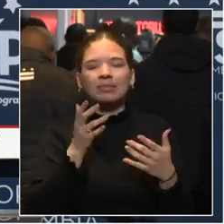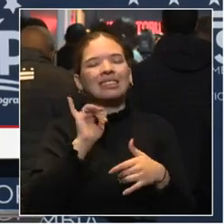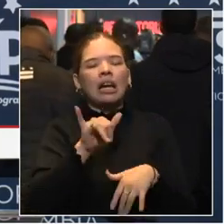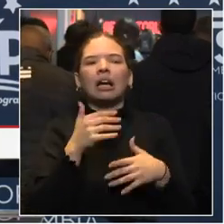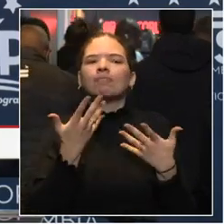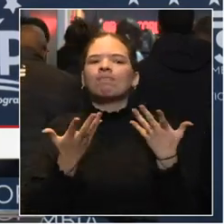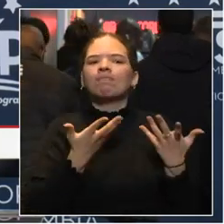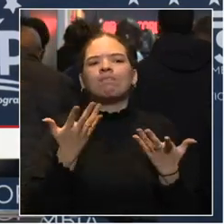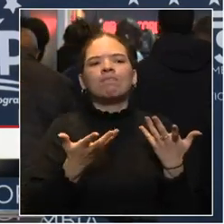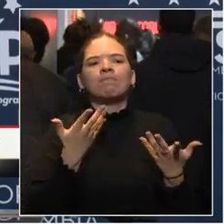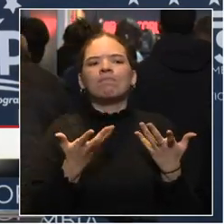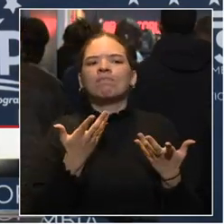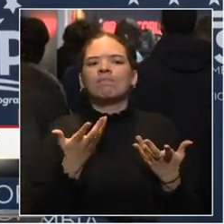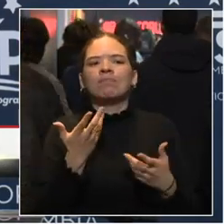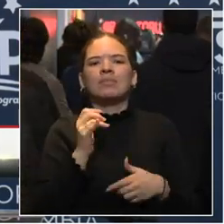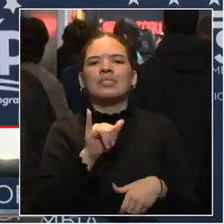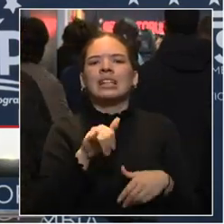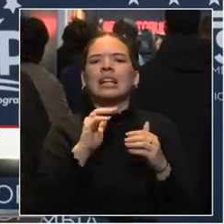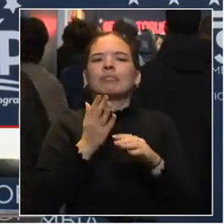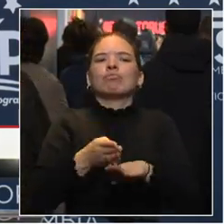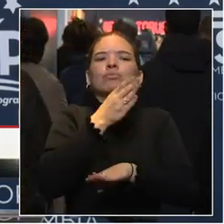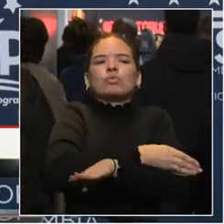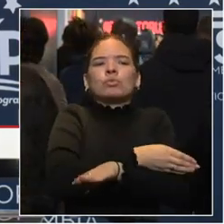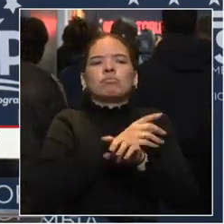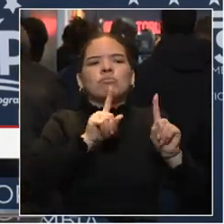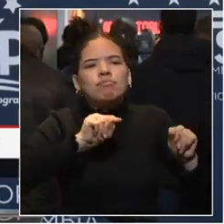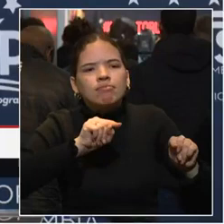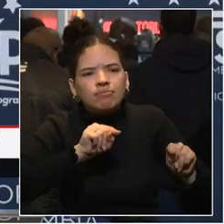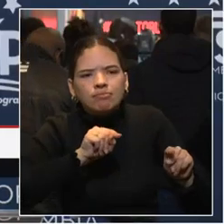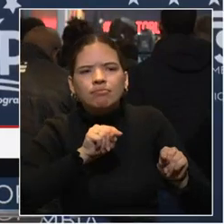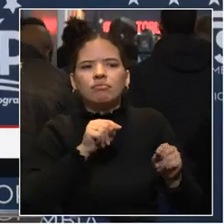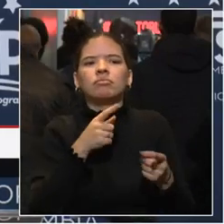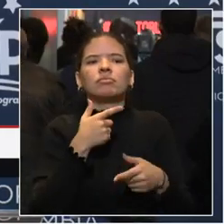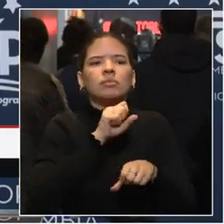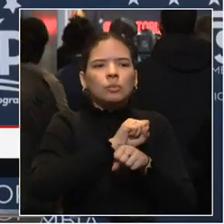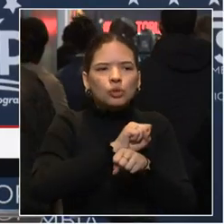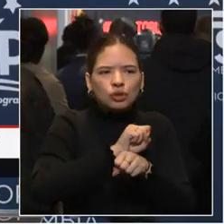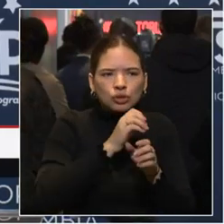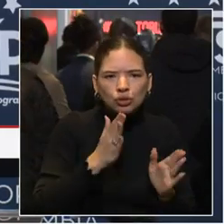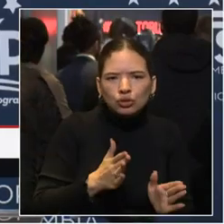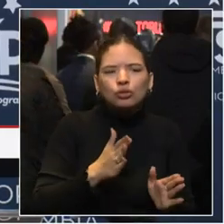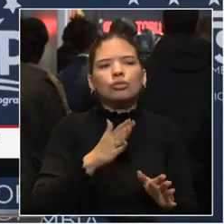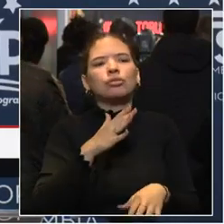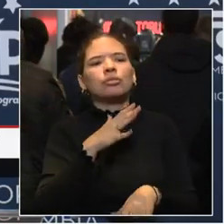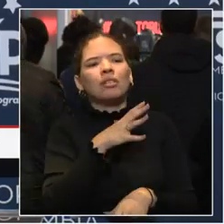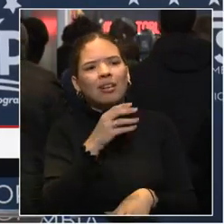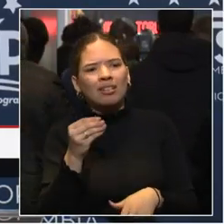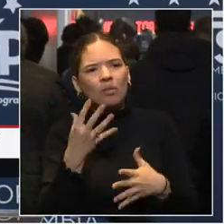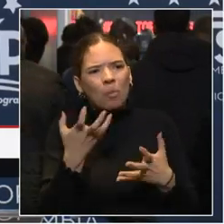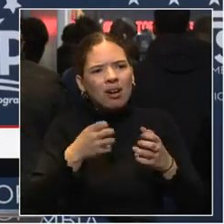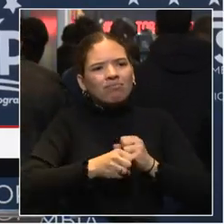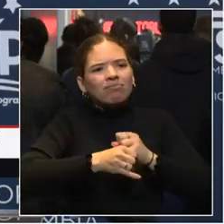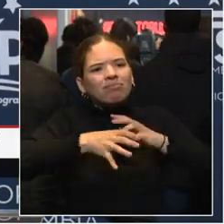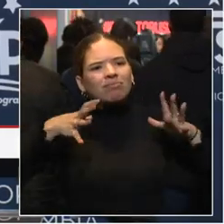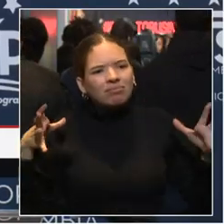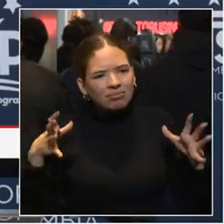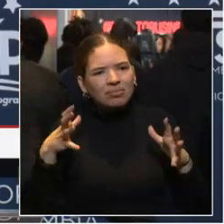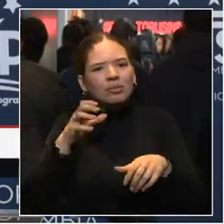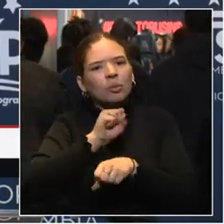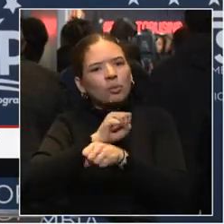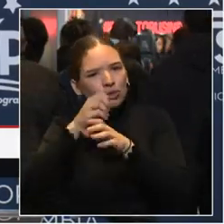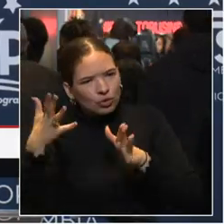the attendance of our current workforce, while at the same time growing our workforce. So I